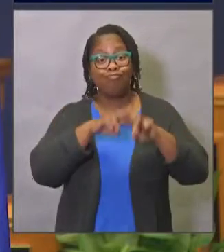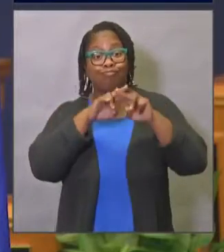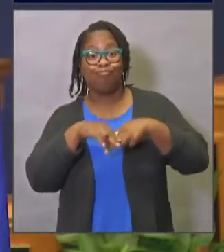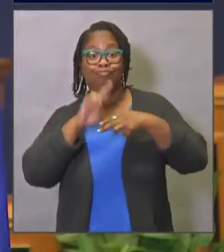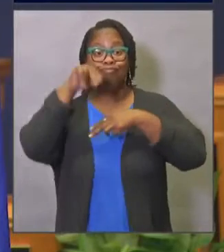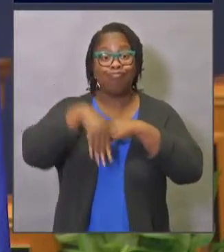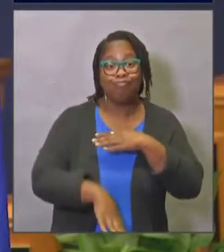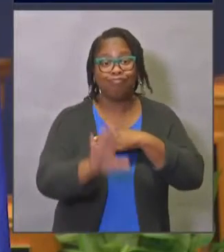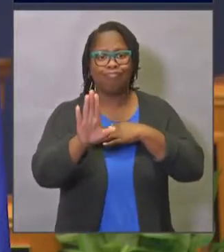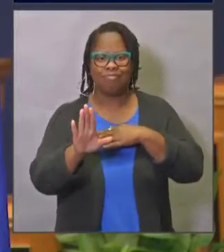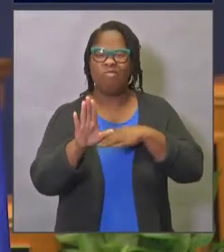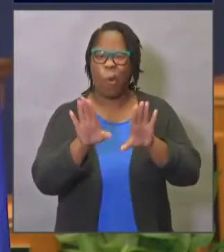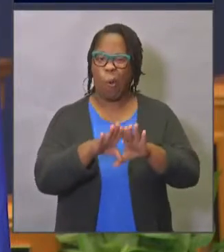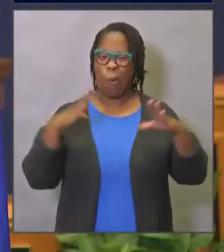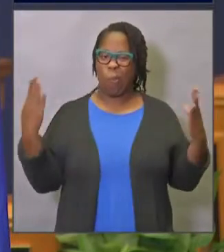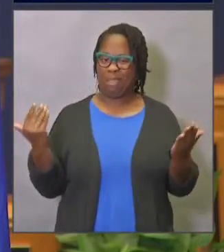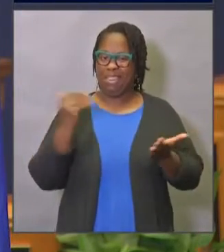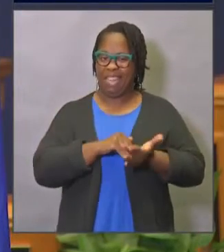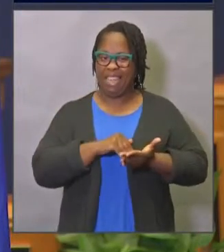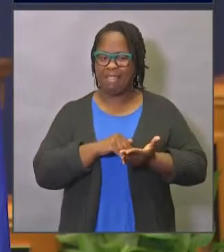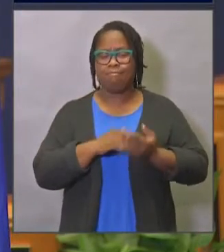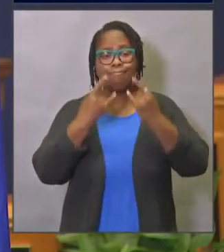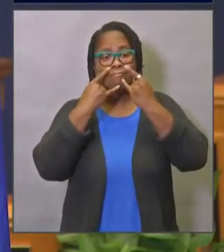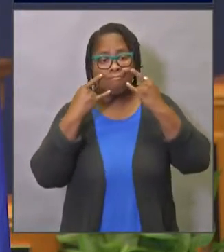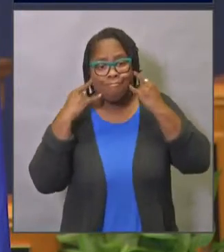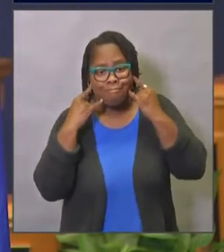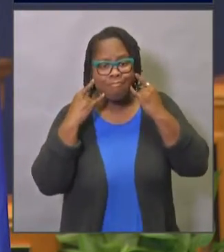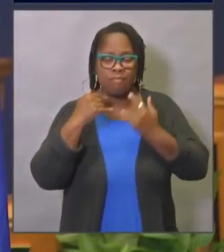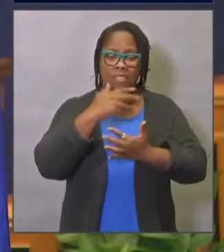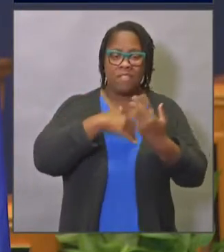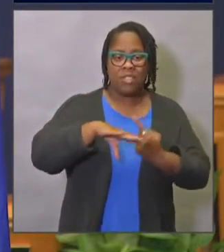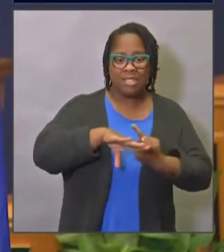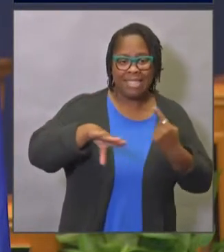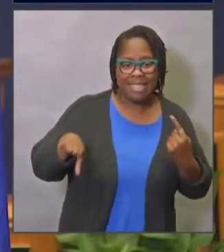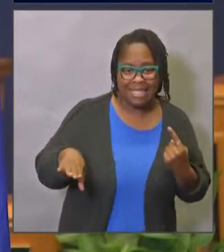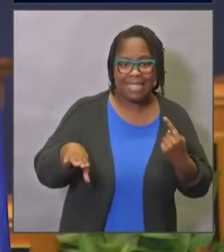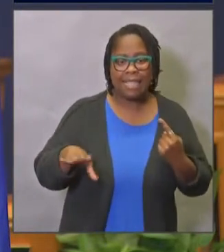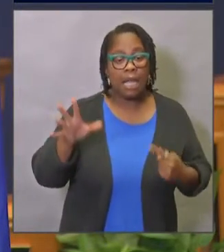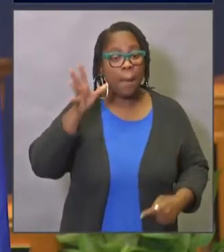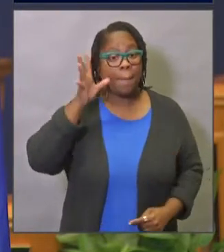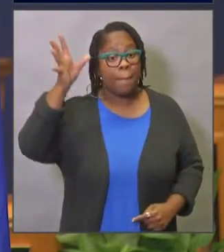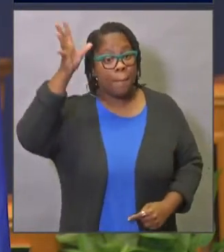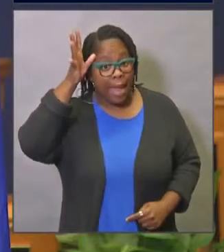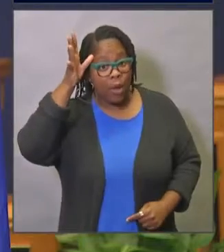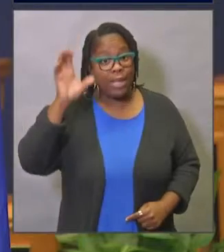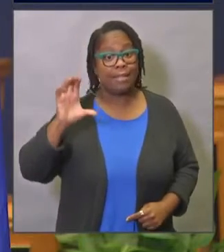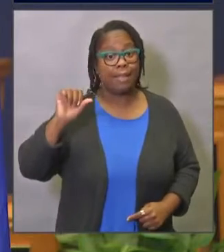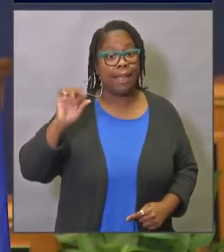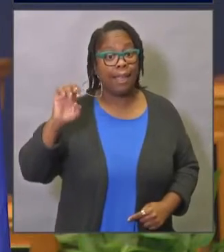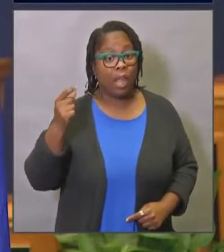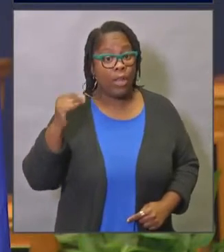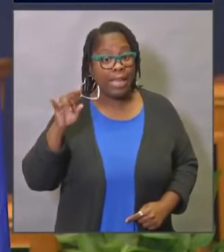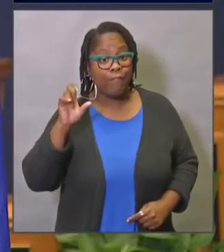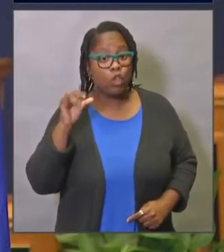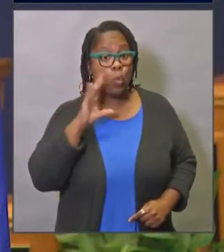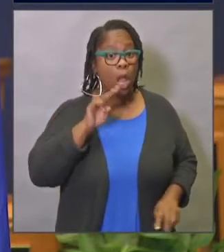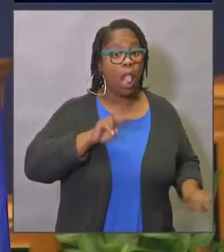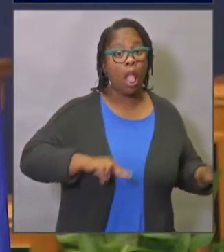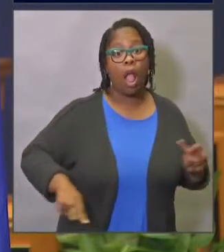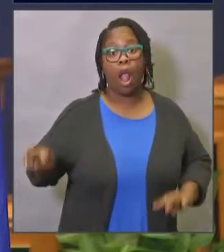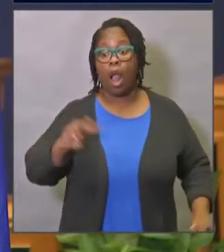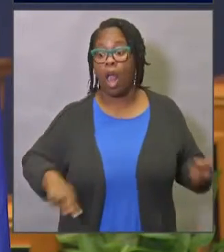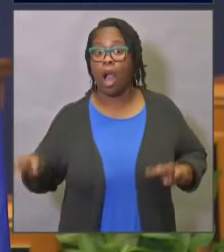mask wearing and physical distancing, but we know parents and caregivers will do that to ensure our children can play